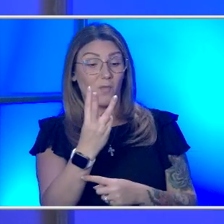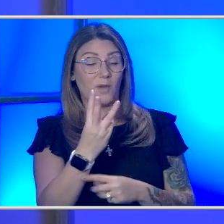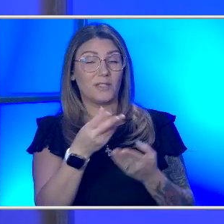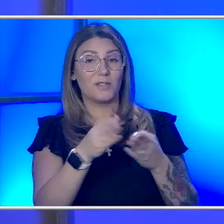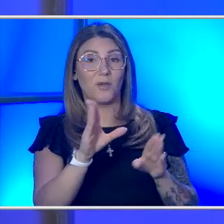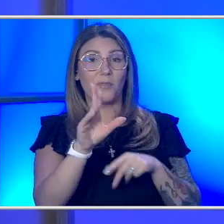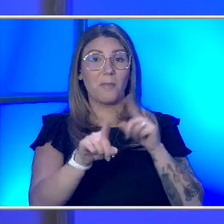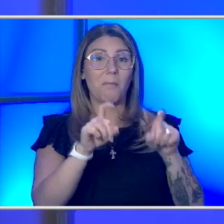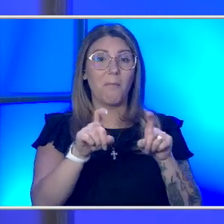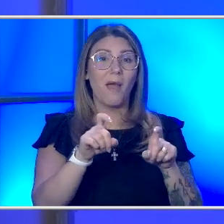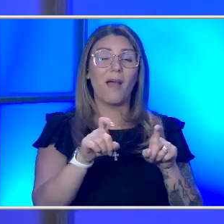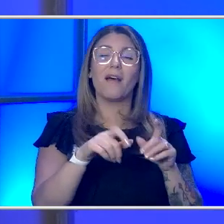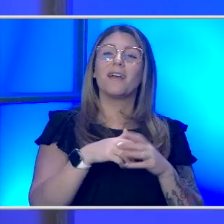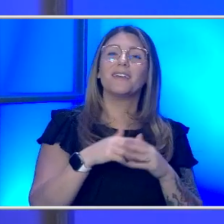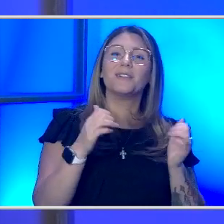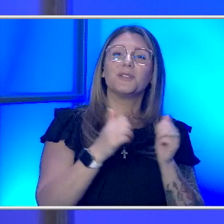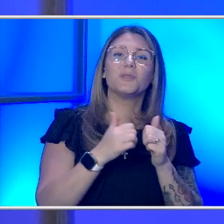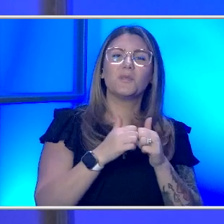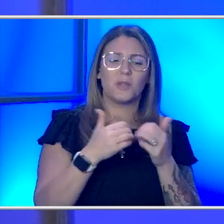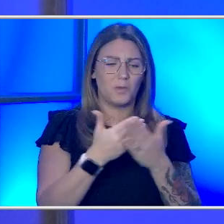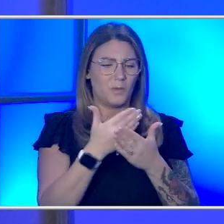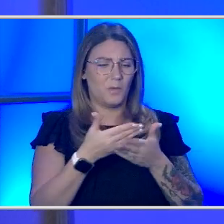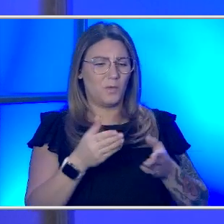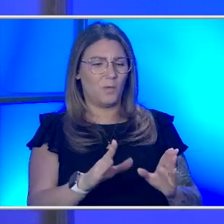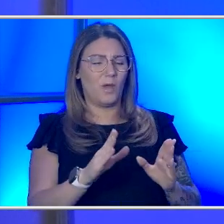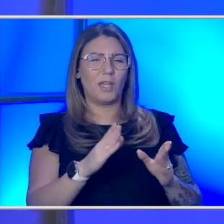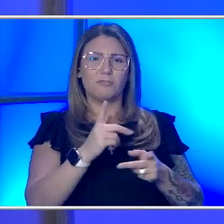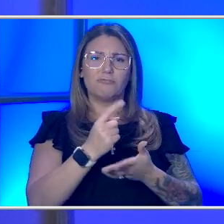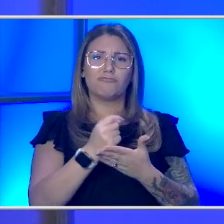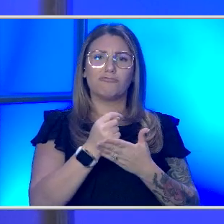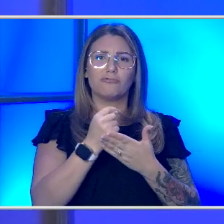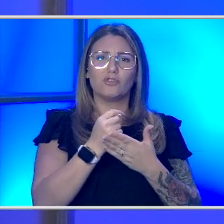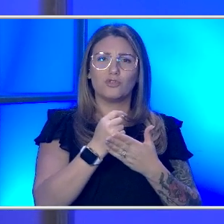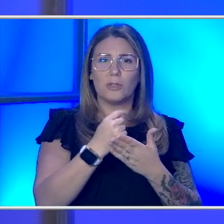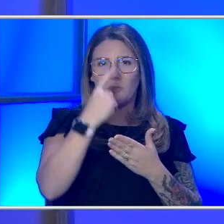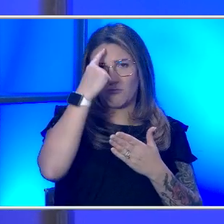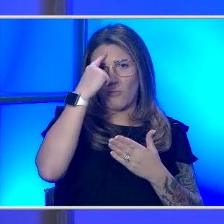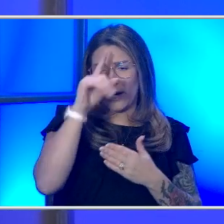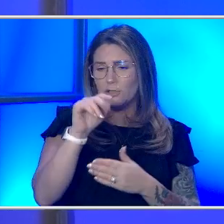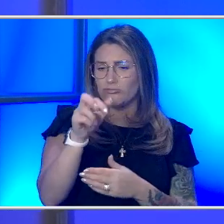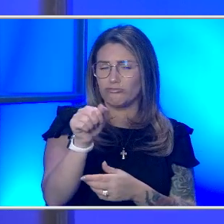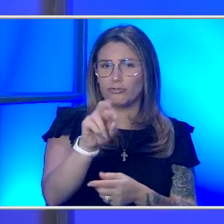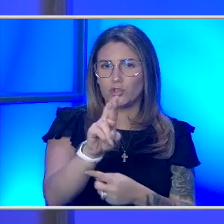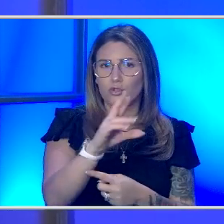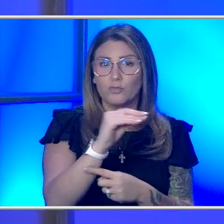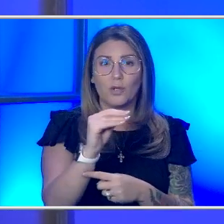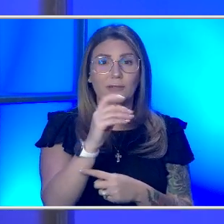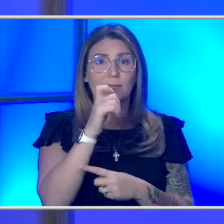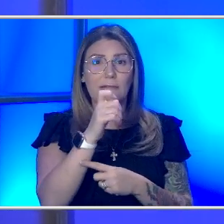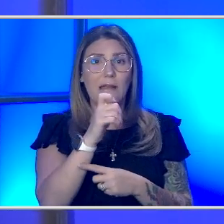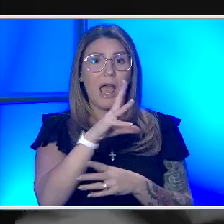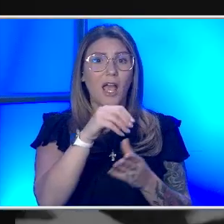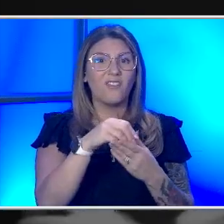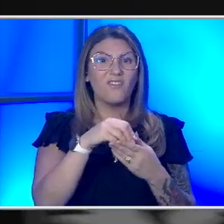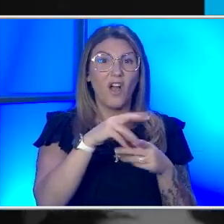to treat brain tumors that doesn't involve radiation every day for 6 weeks. We'll see you